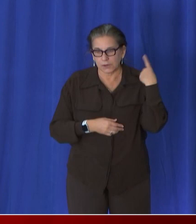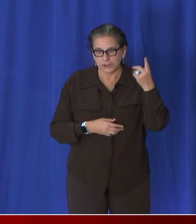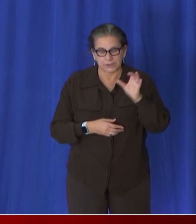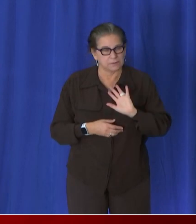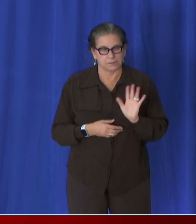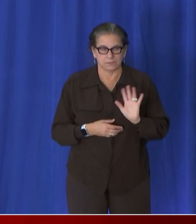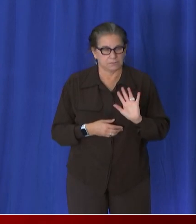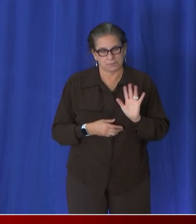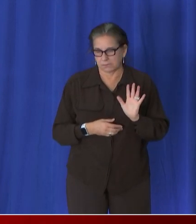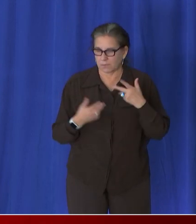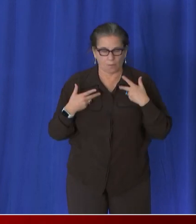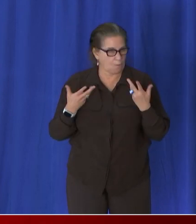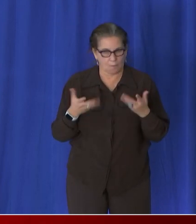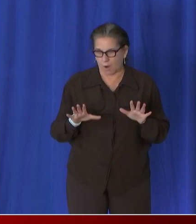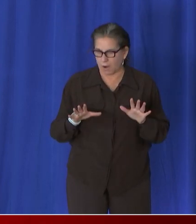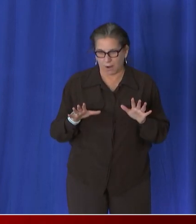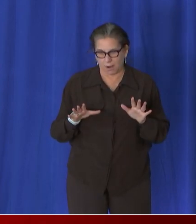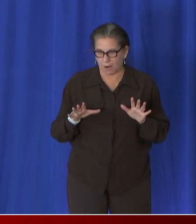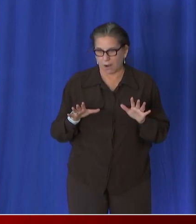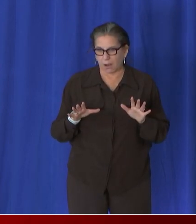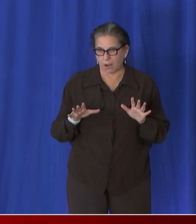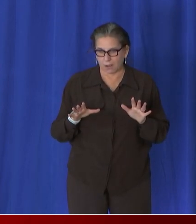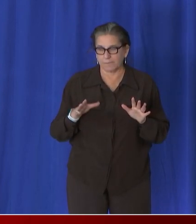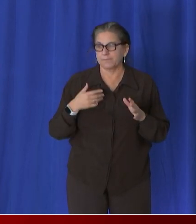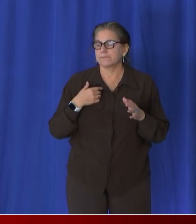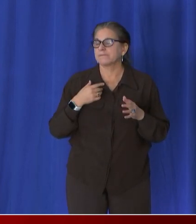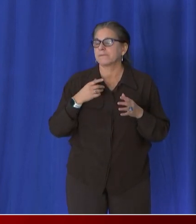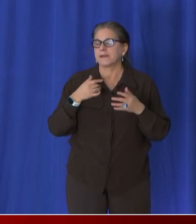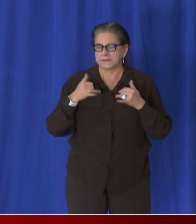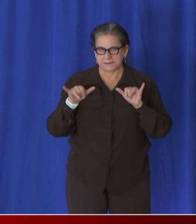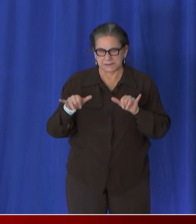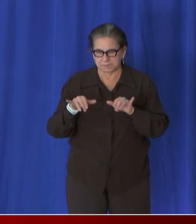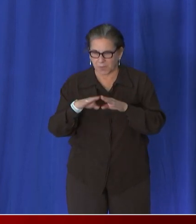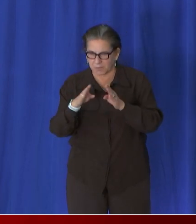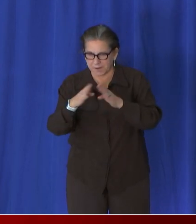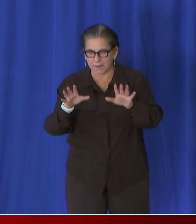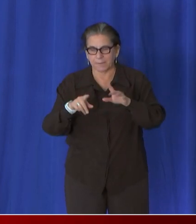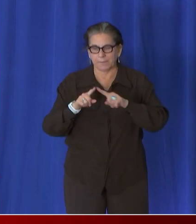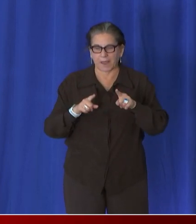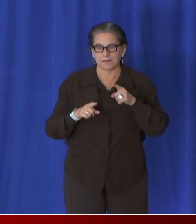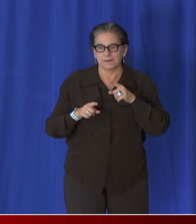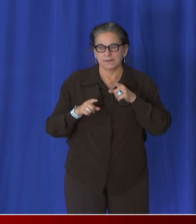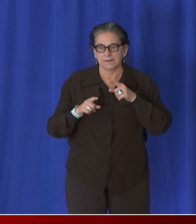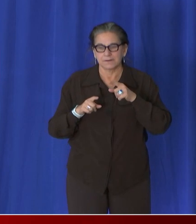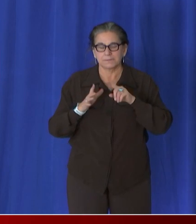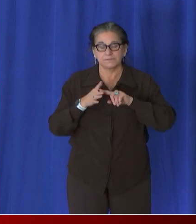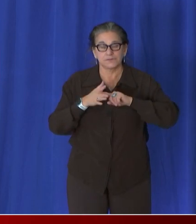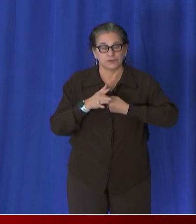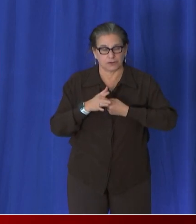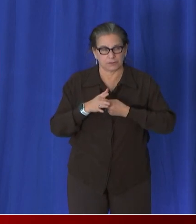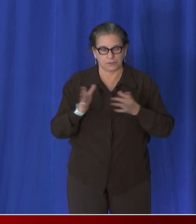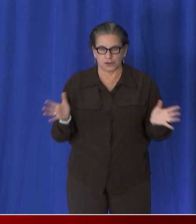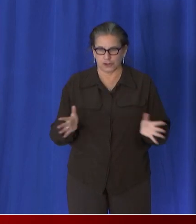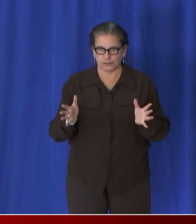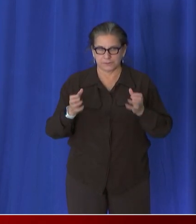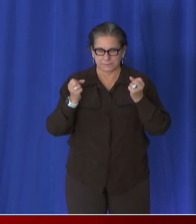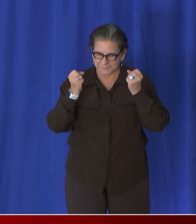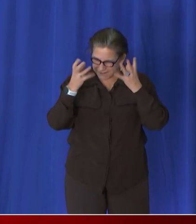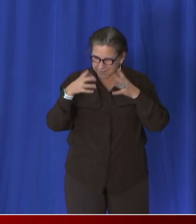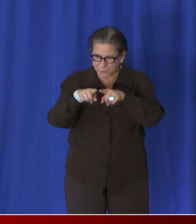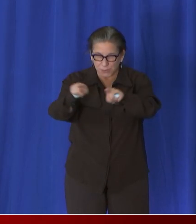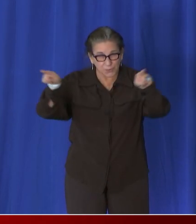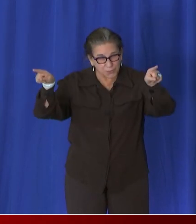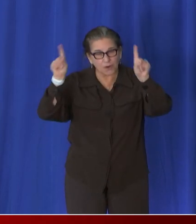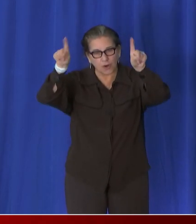vaccinated and boosted. I talked to you already about how we were turning up the